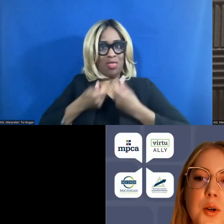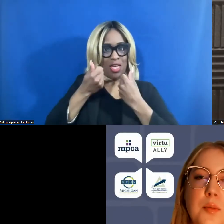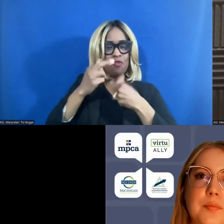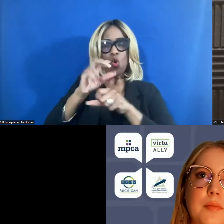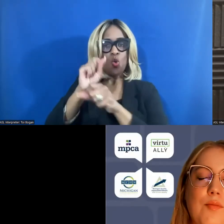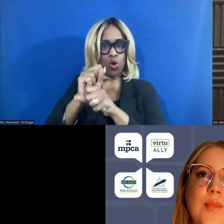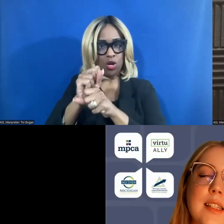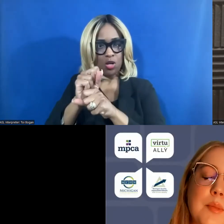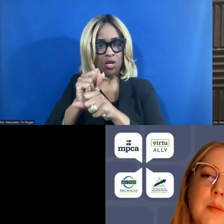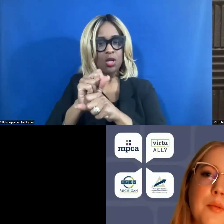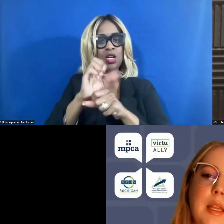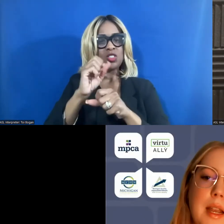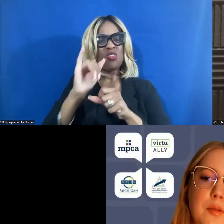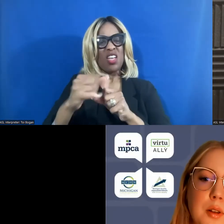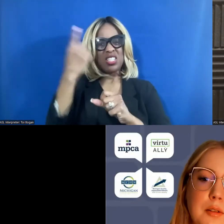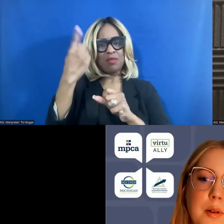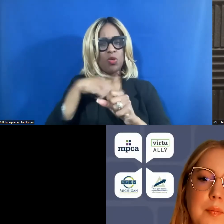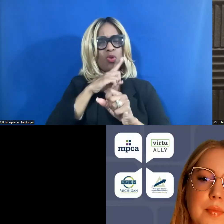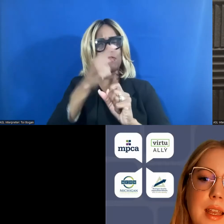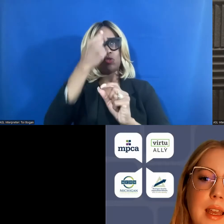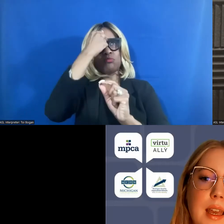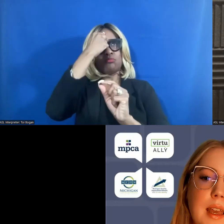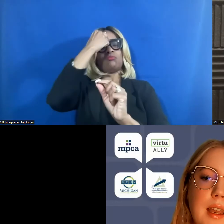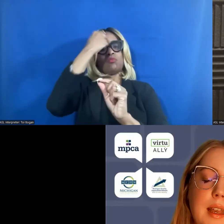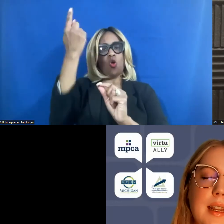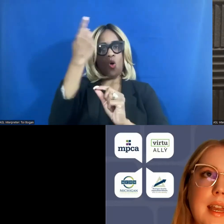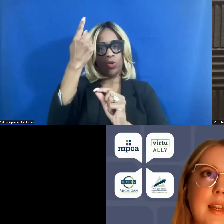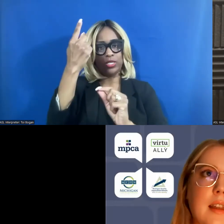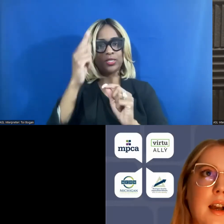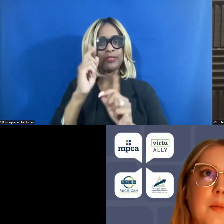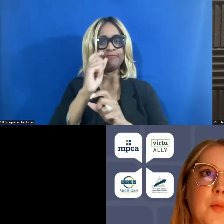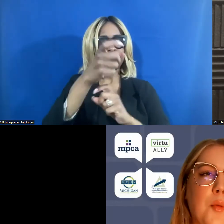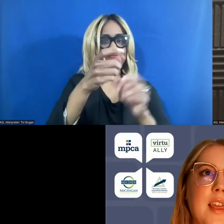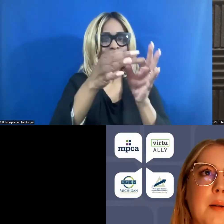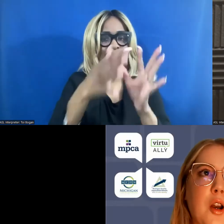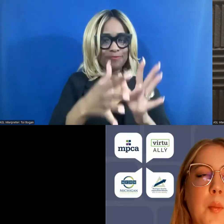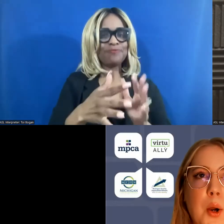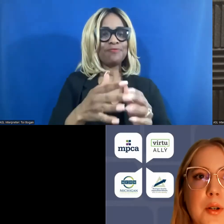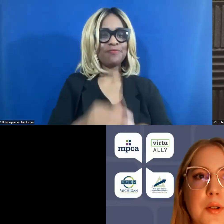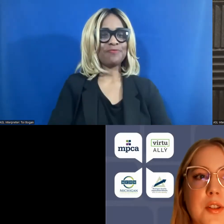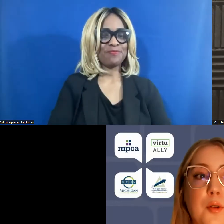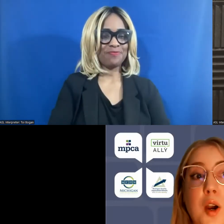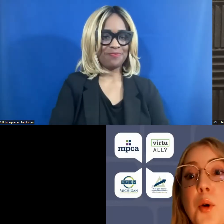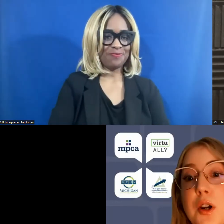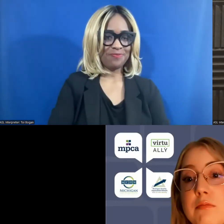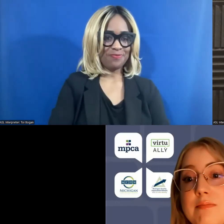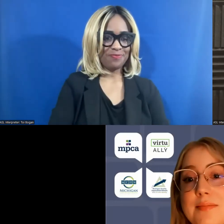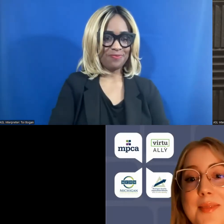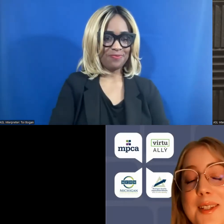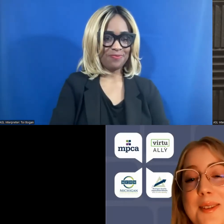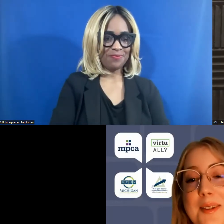And so that's something to be really mindful of. And again, when we think about our partners, the farm